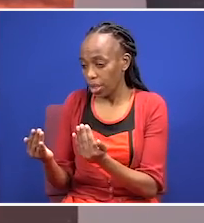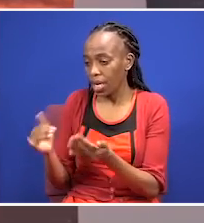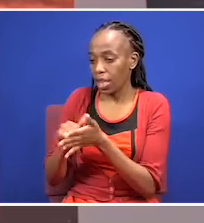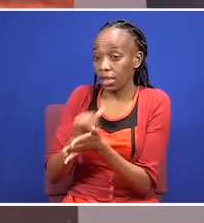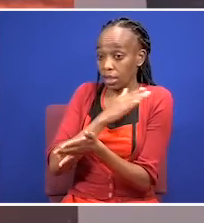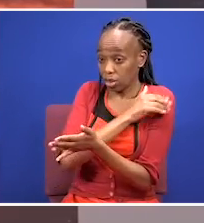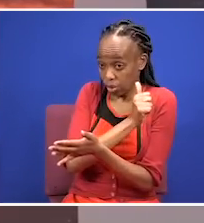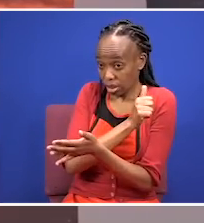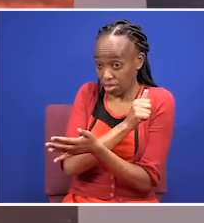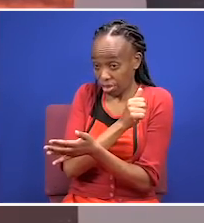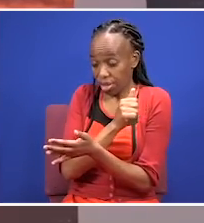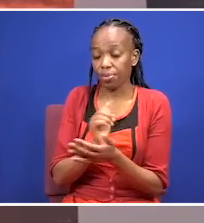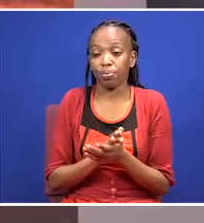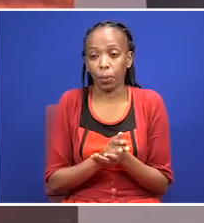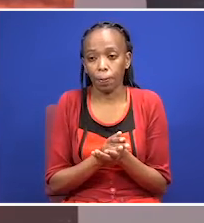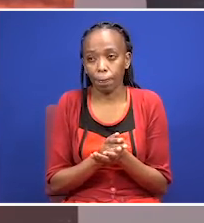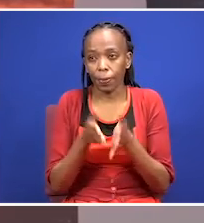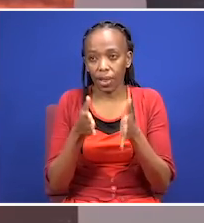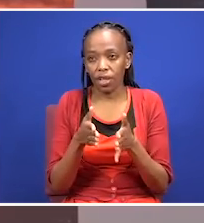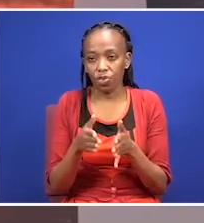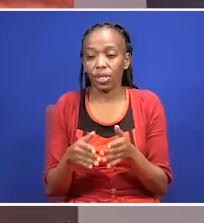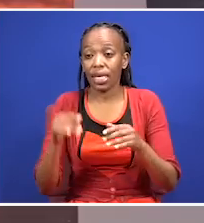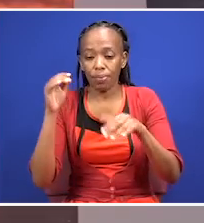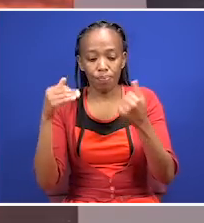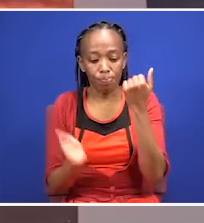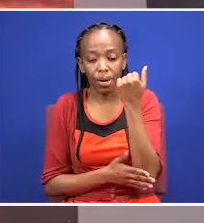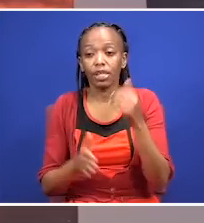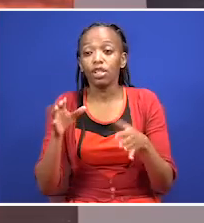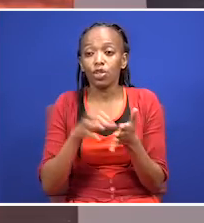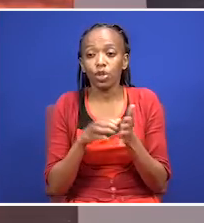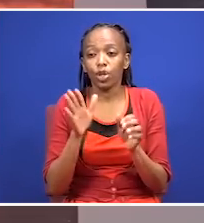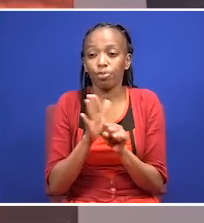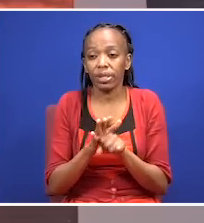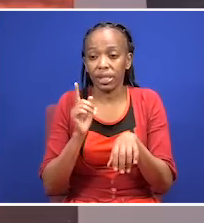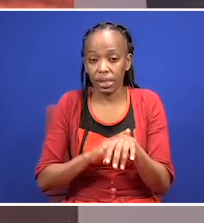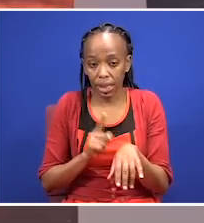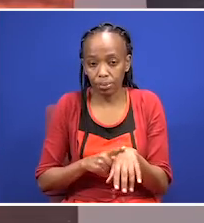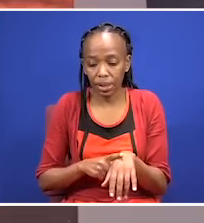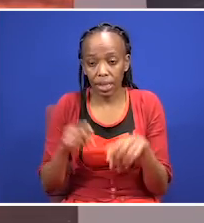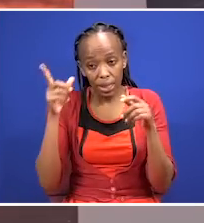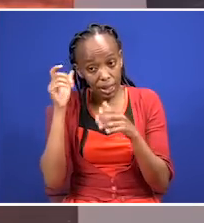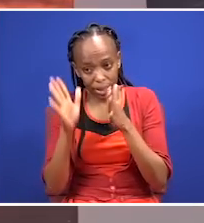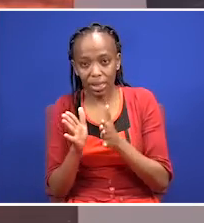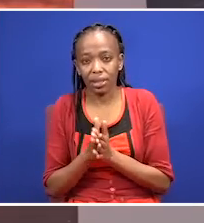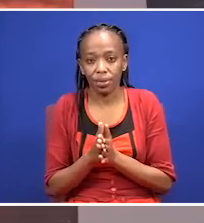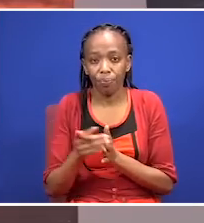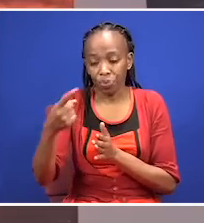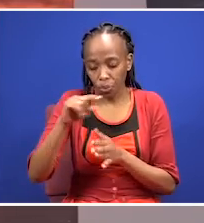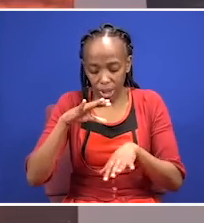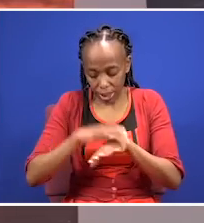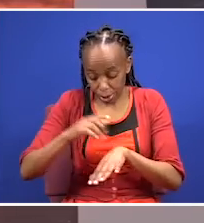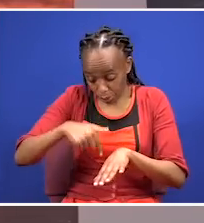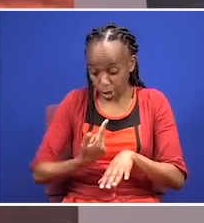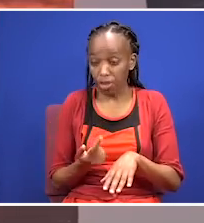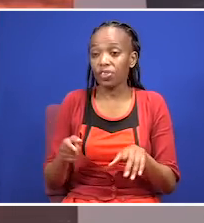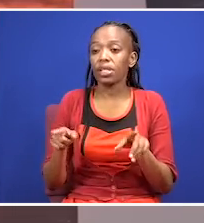joseph then on the other this was a terrible situation and many times dear listeners we find